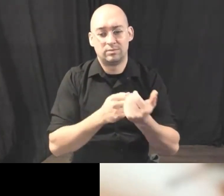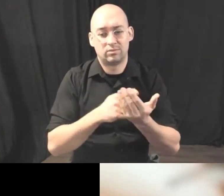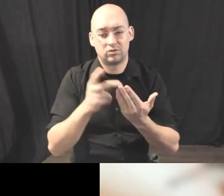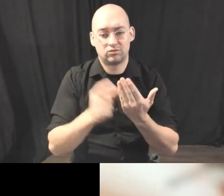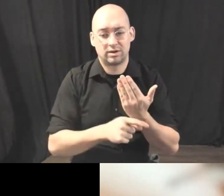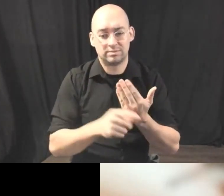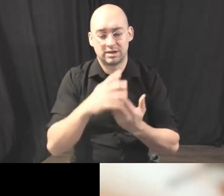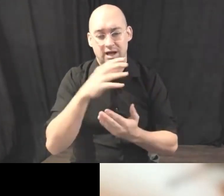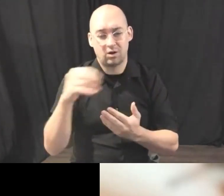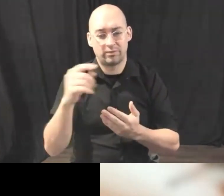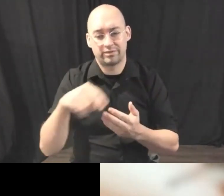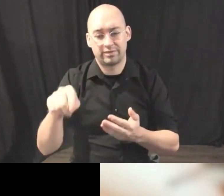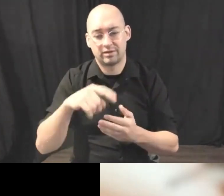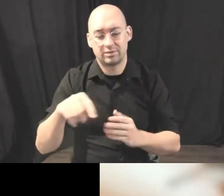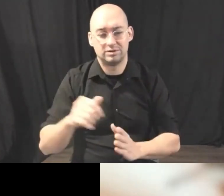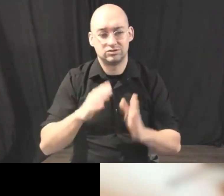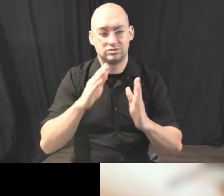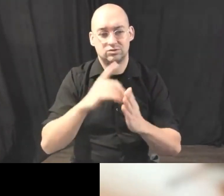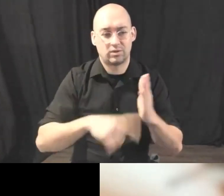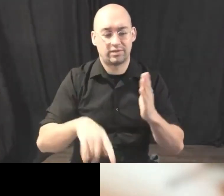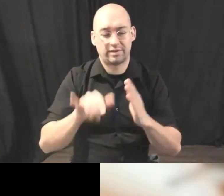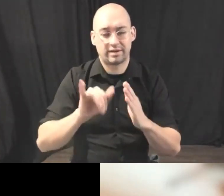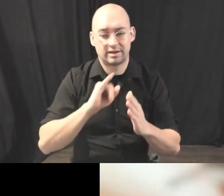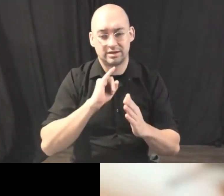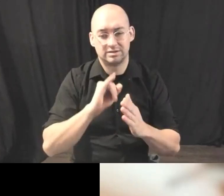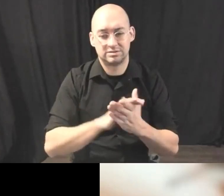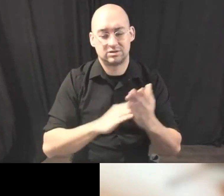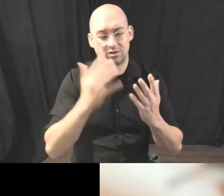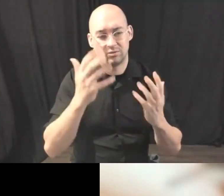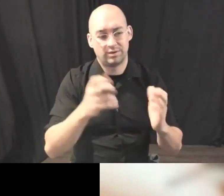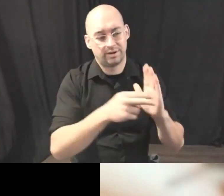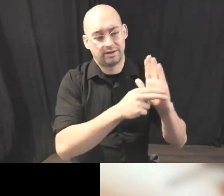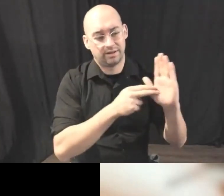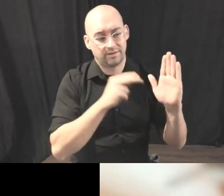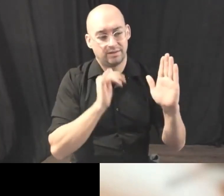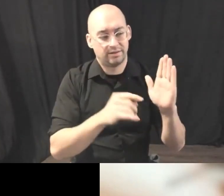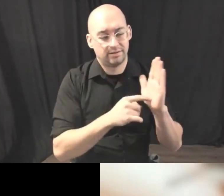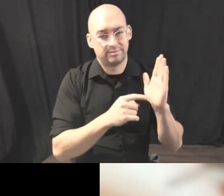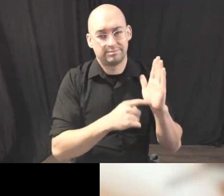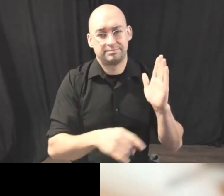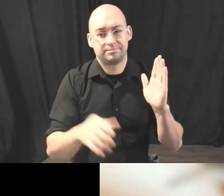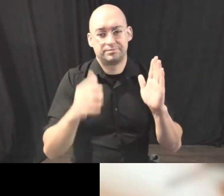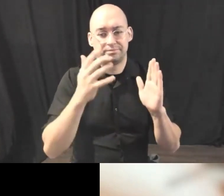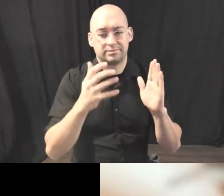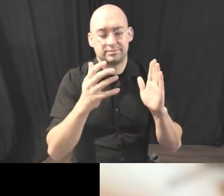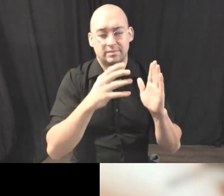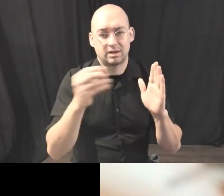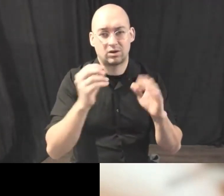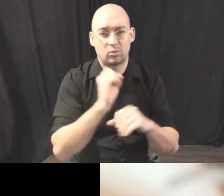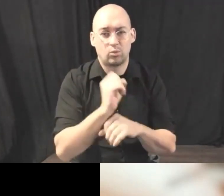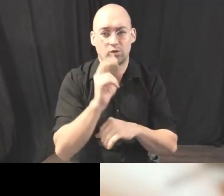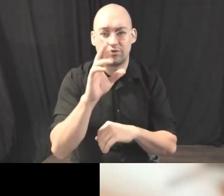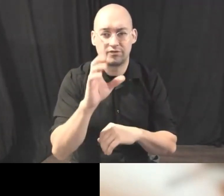if we can kind of address what that share of cost is. So just wanted to highlight that. And then when it comes to the workforce, of course, I will address the